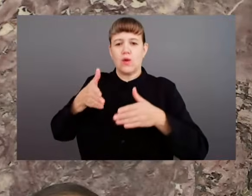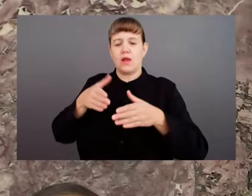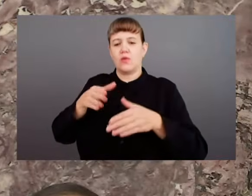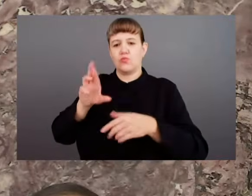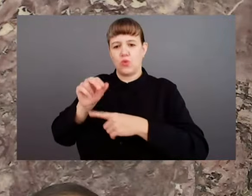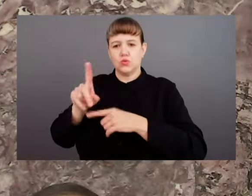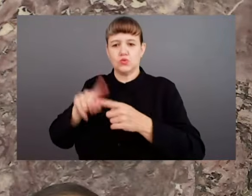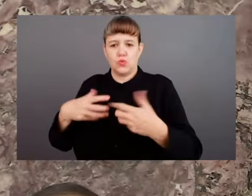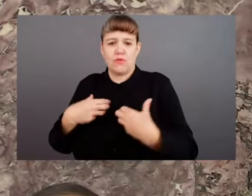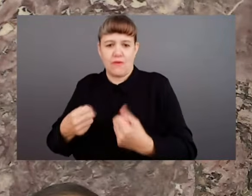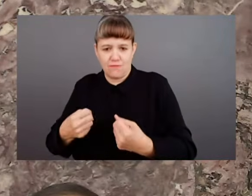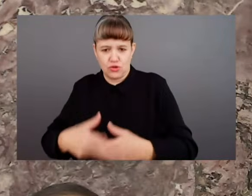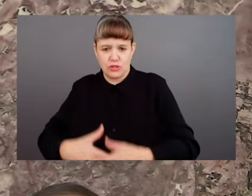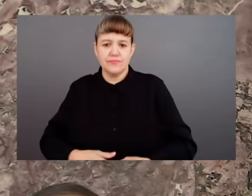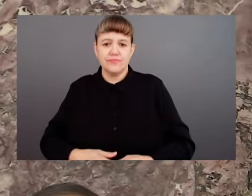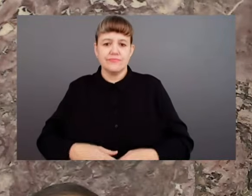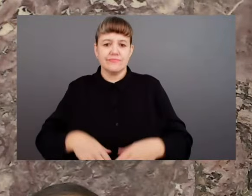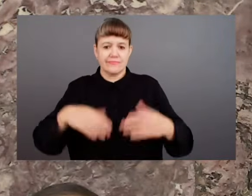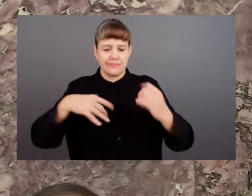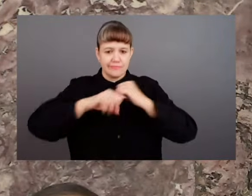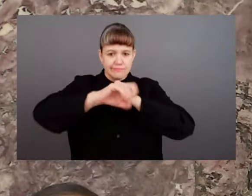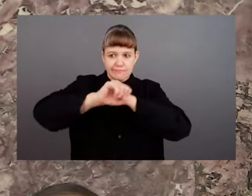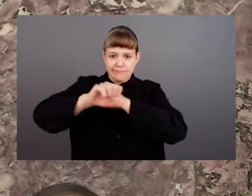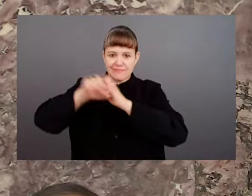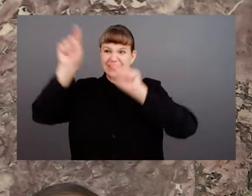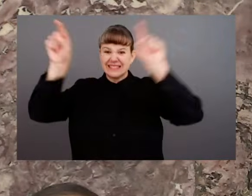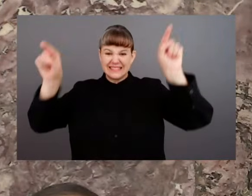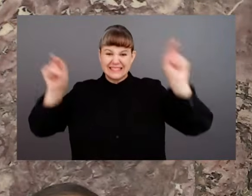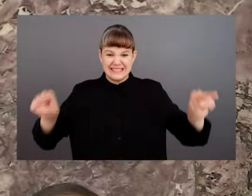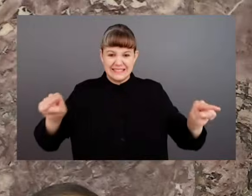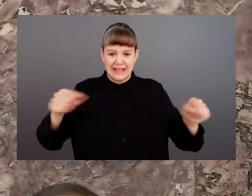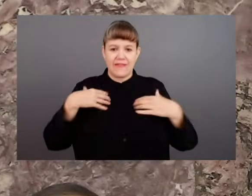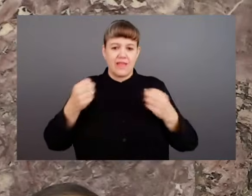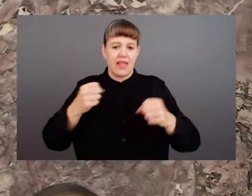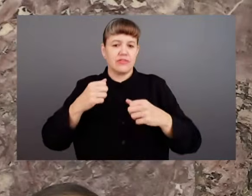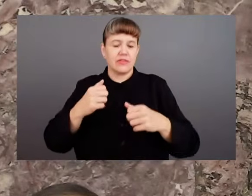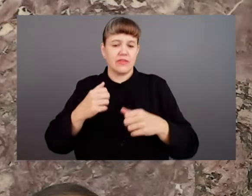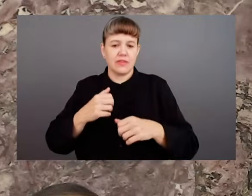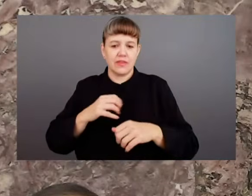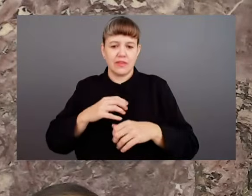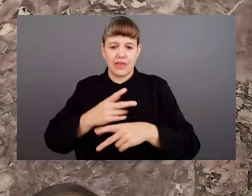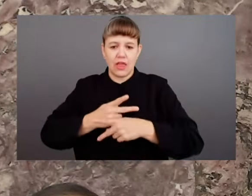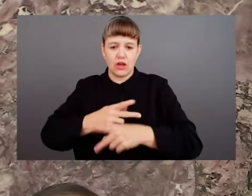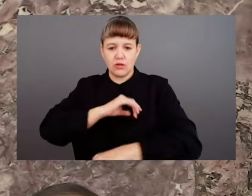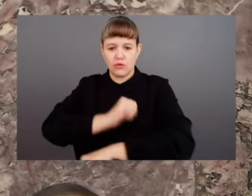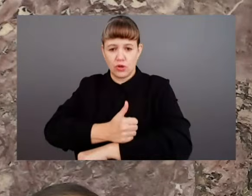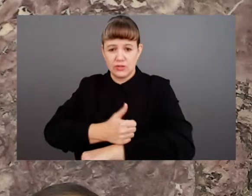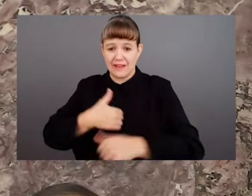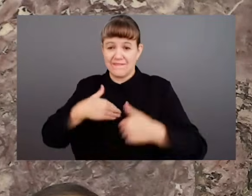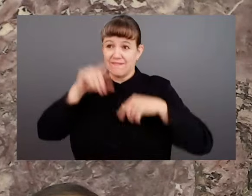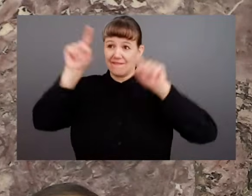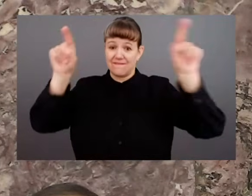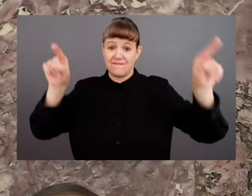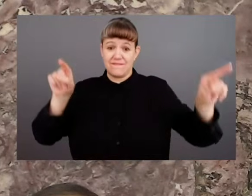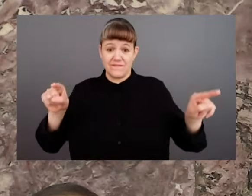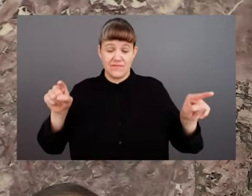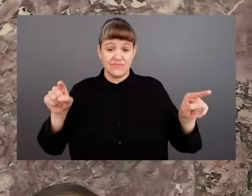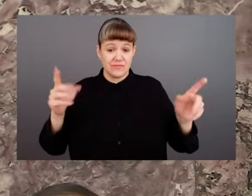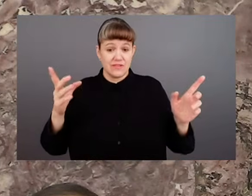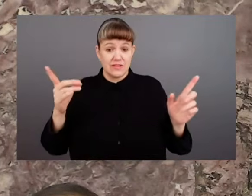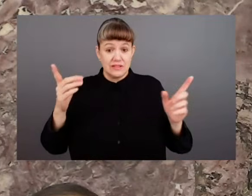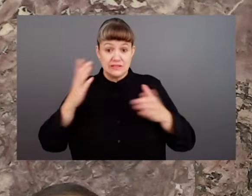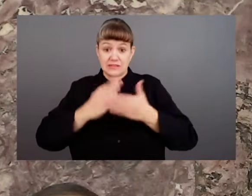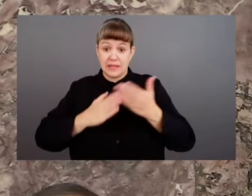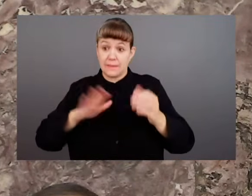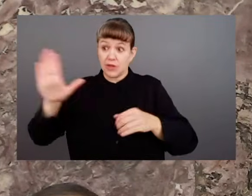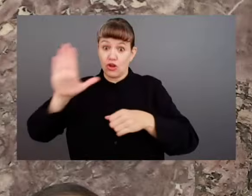those people who live in the most distant, remote parts of our province, like the communities that this member represents, need to have access to